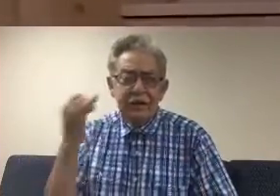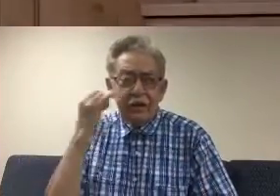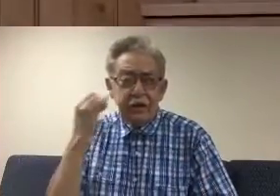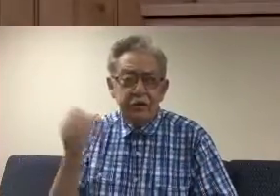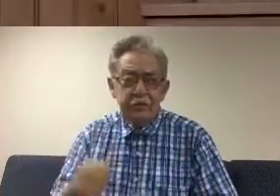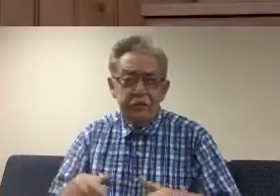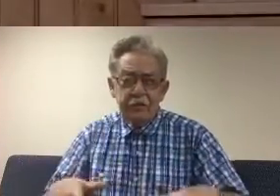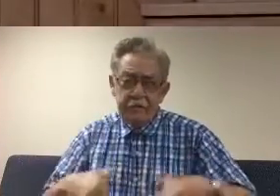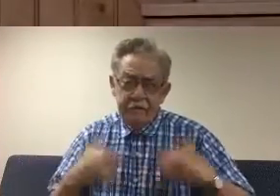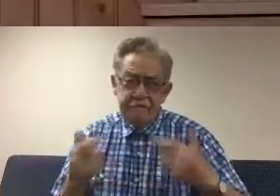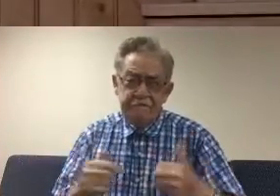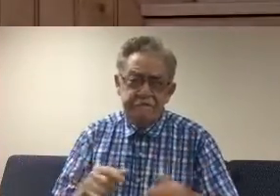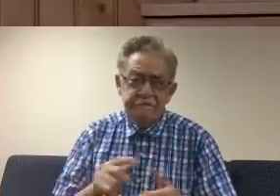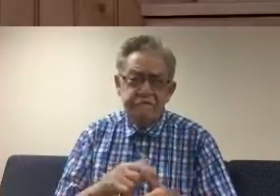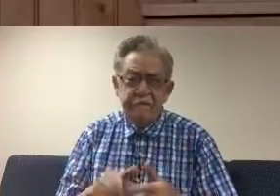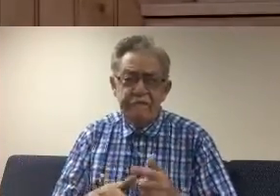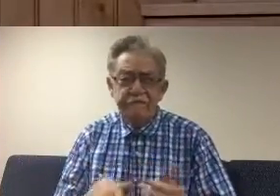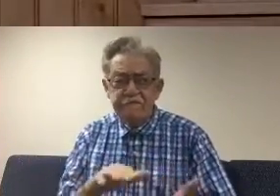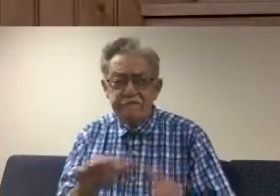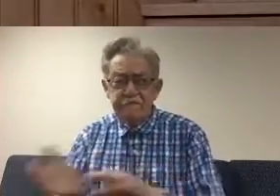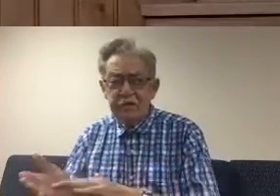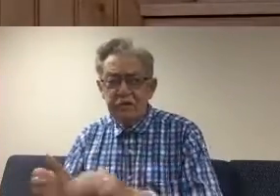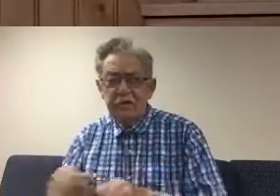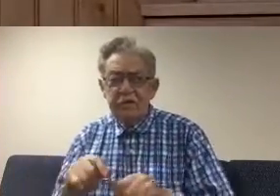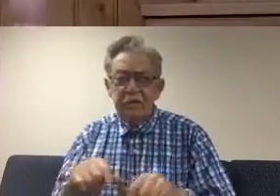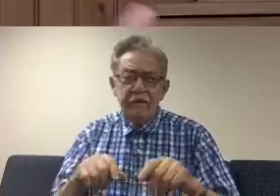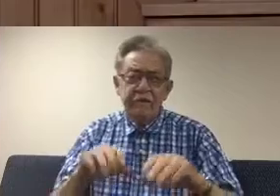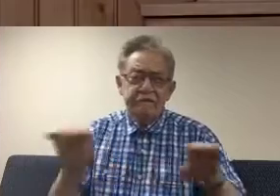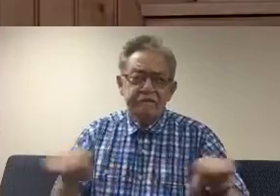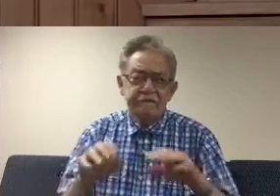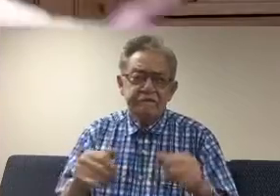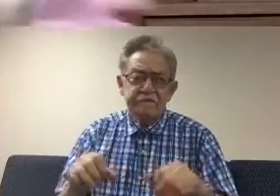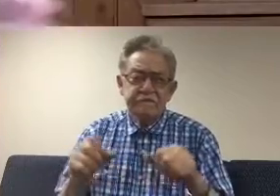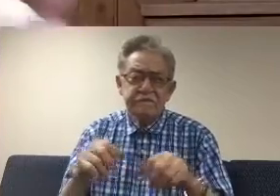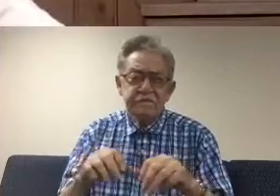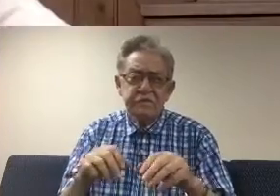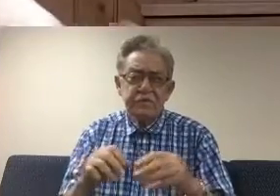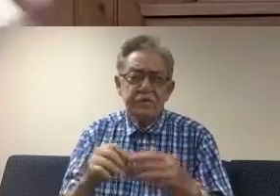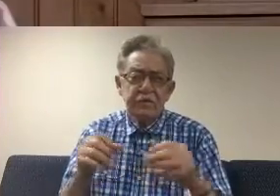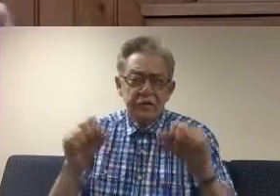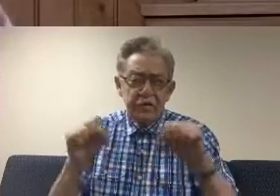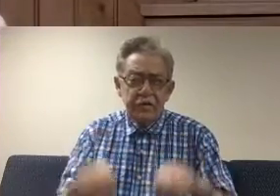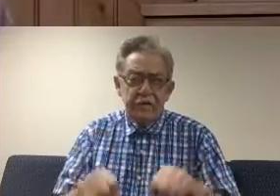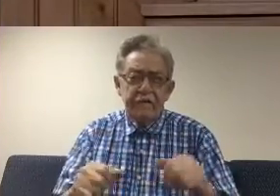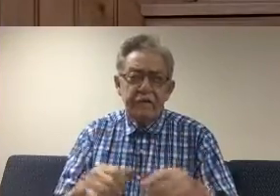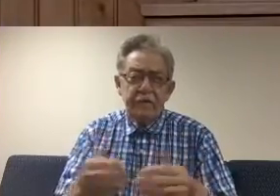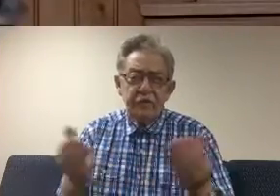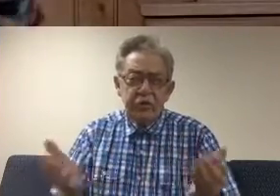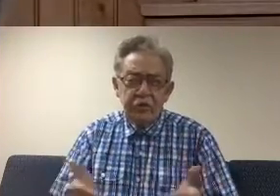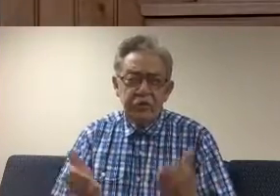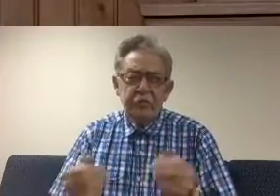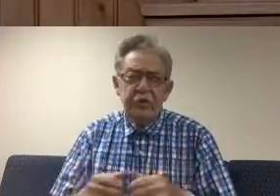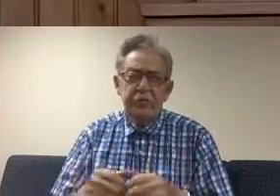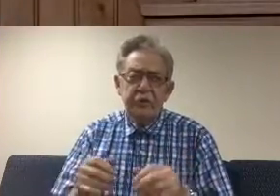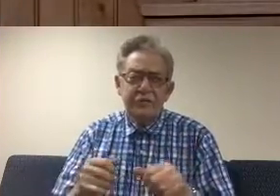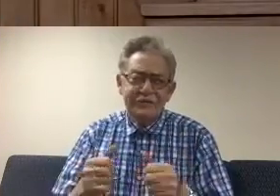just live and then we die, and so we've got to do what we can while we're still here, and we've got to follow these original